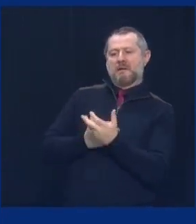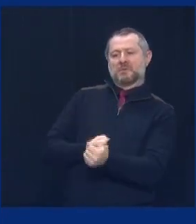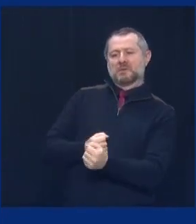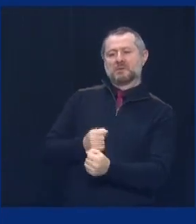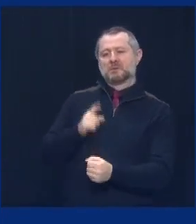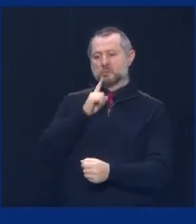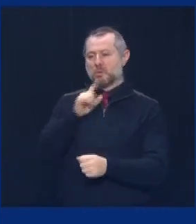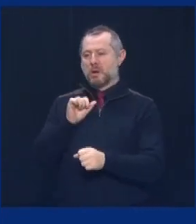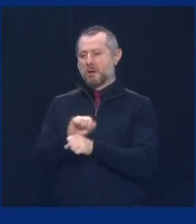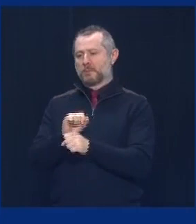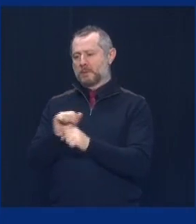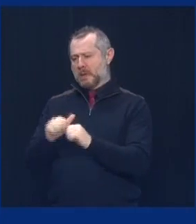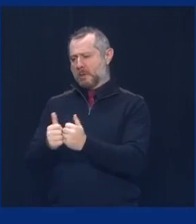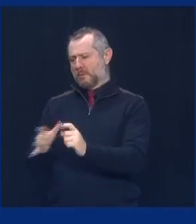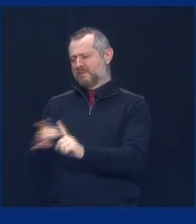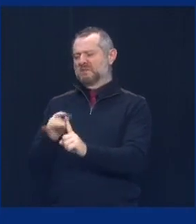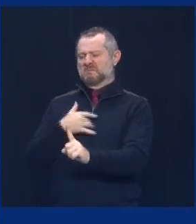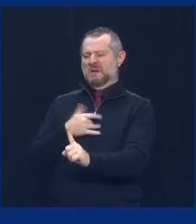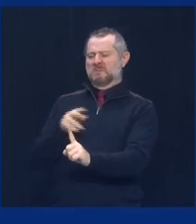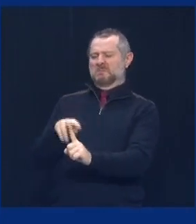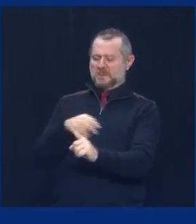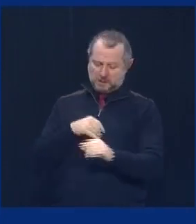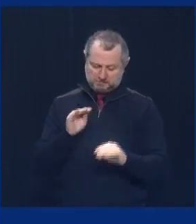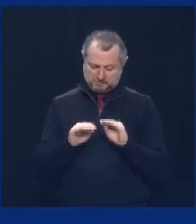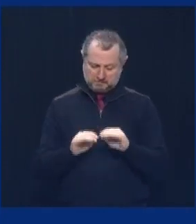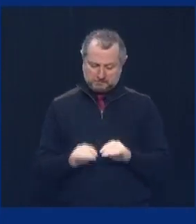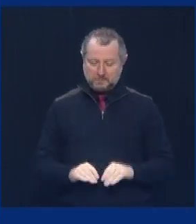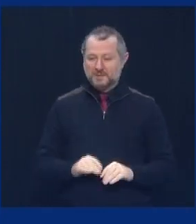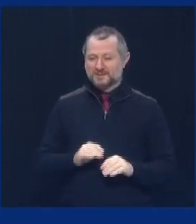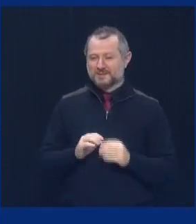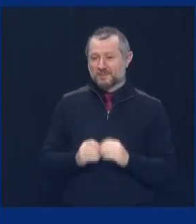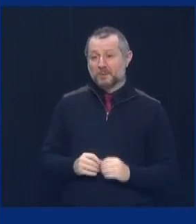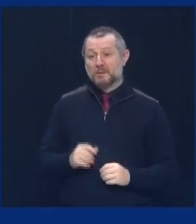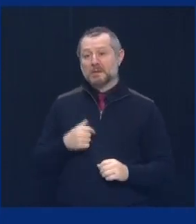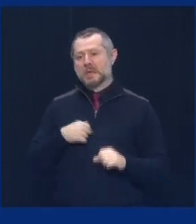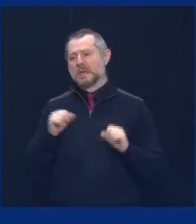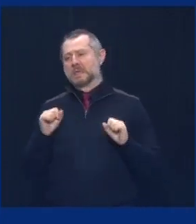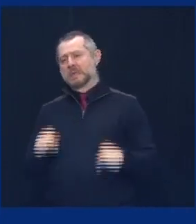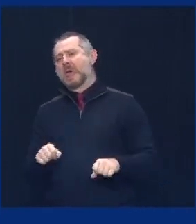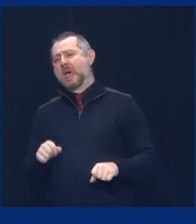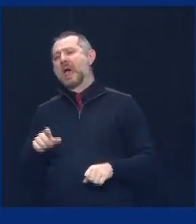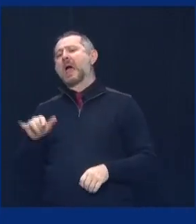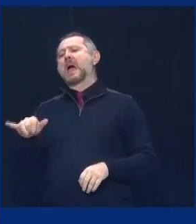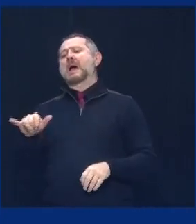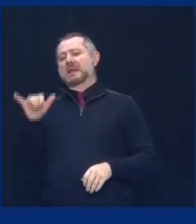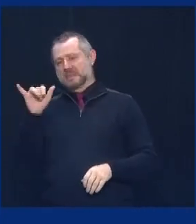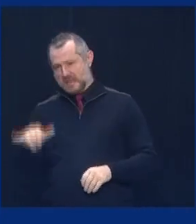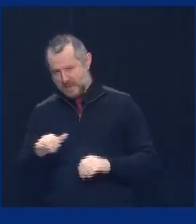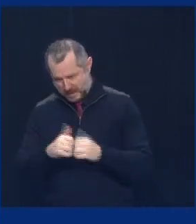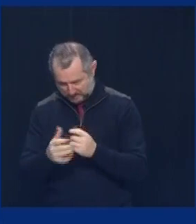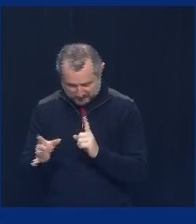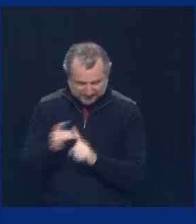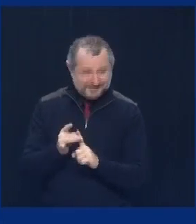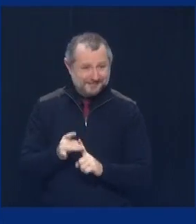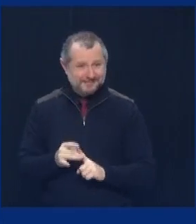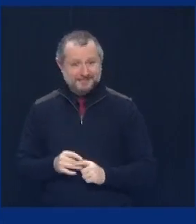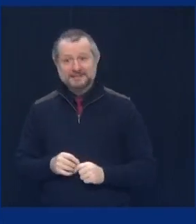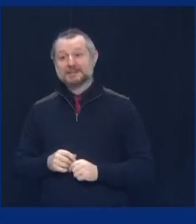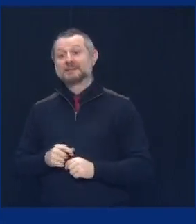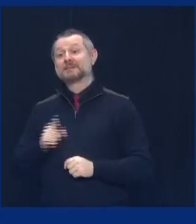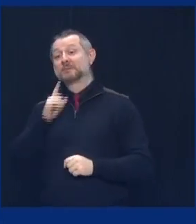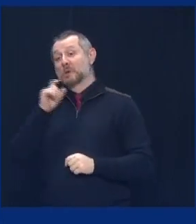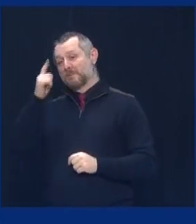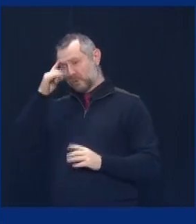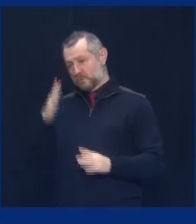person is saying, based on the interview questions, that is where the infection occurred. As the governor also mentioned,